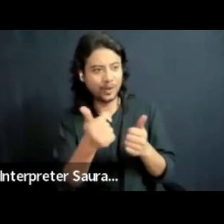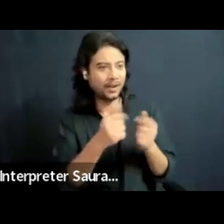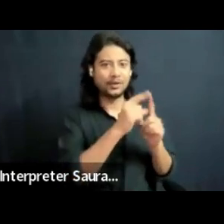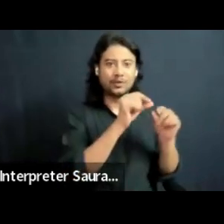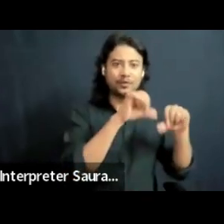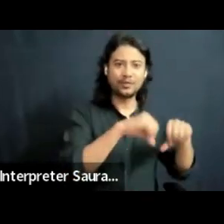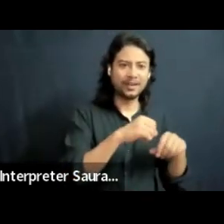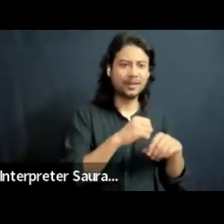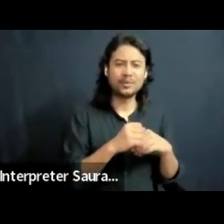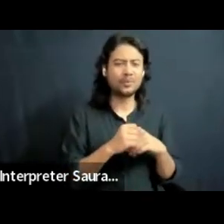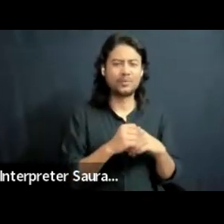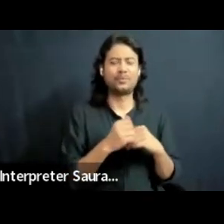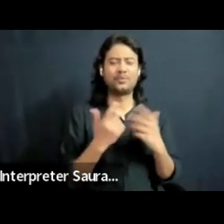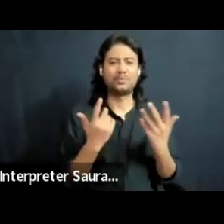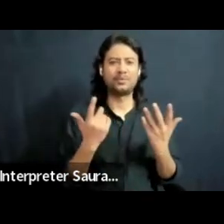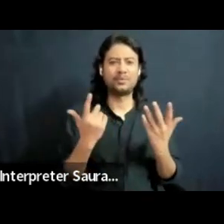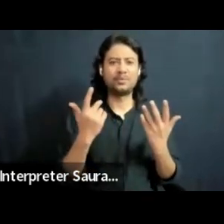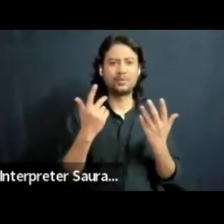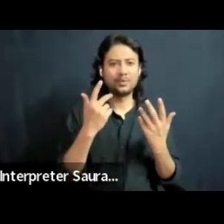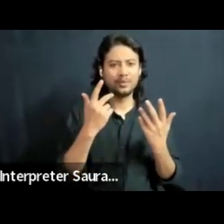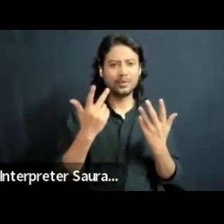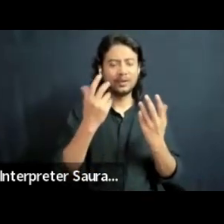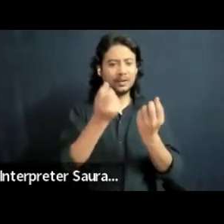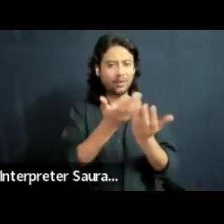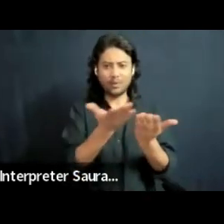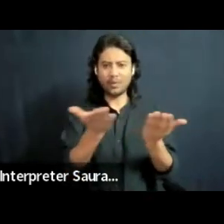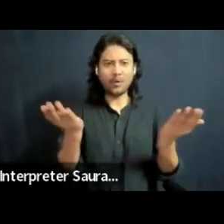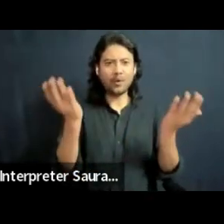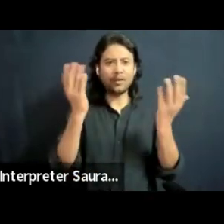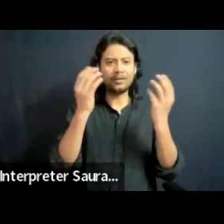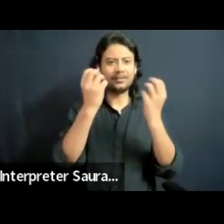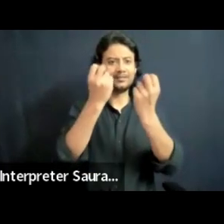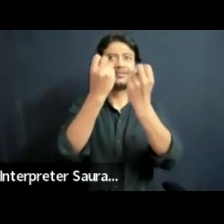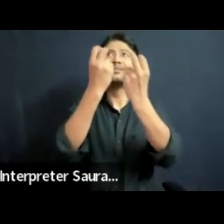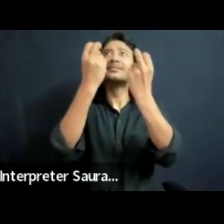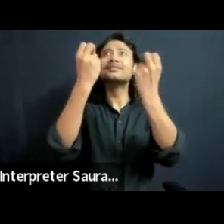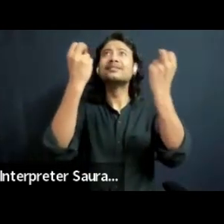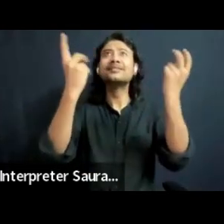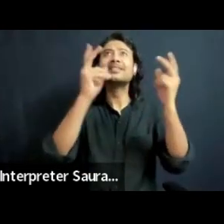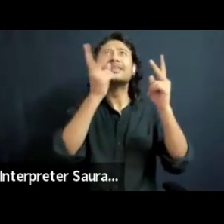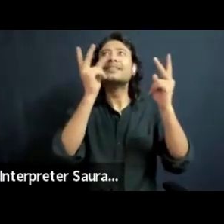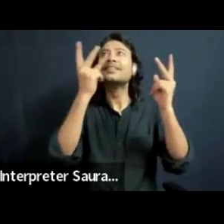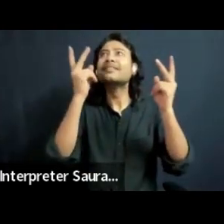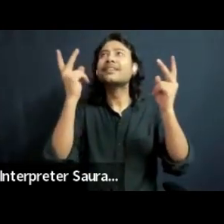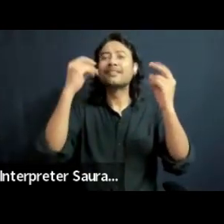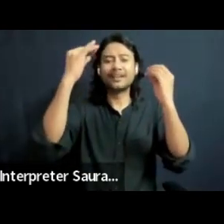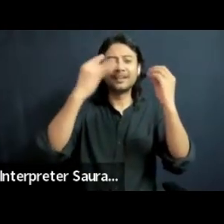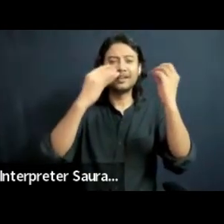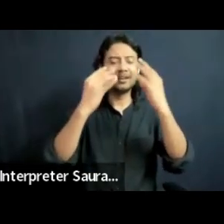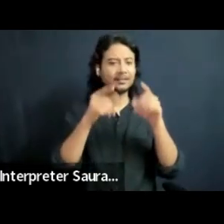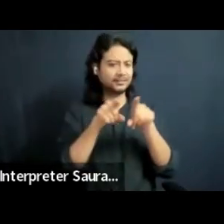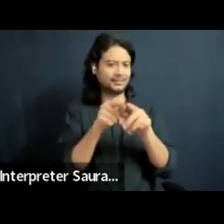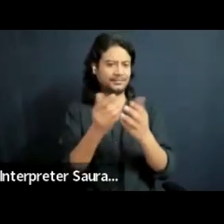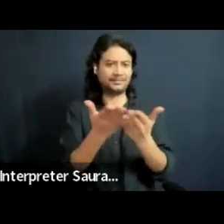like stars in a sky. Everybody is there. And that respect is what we need to think about. And